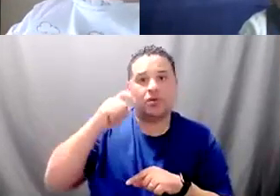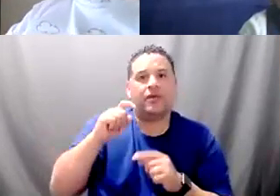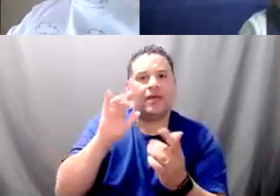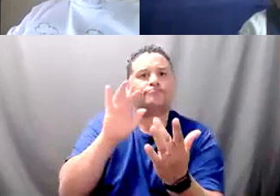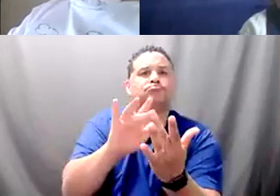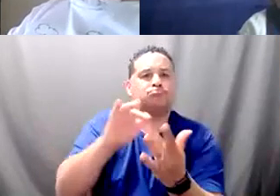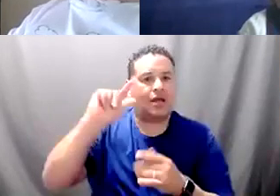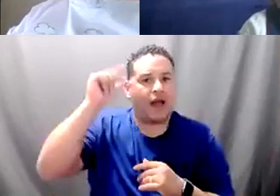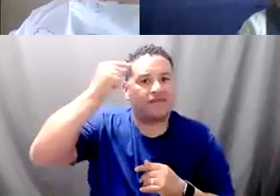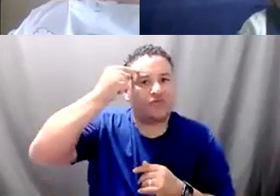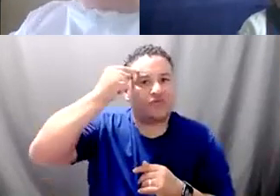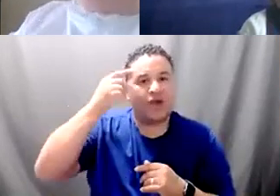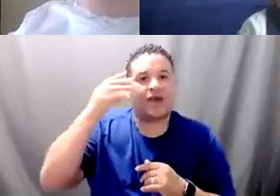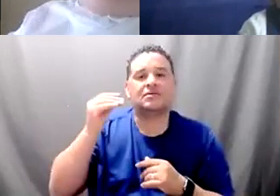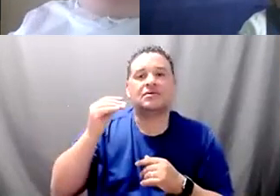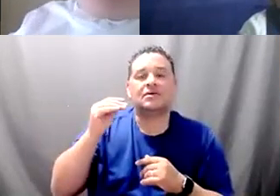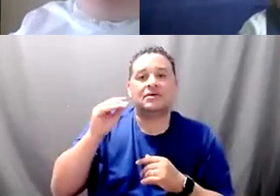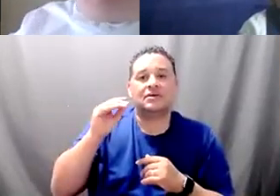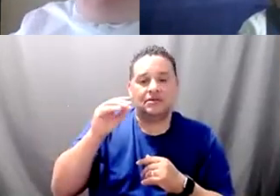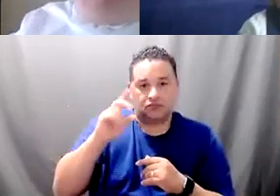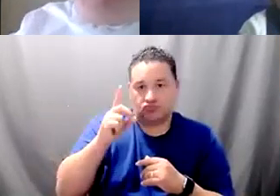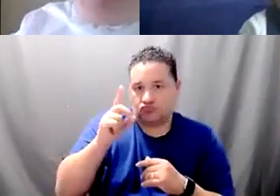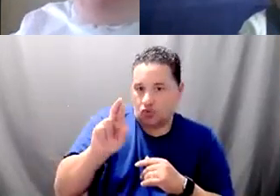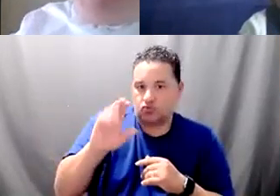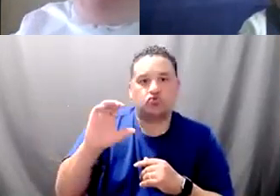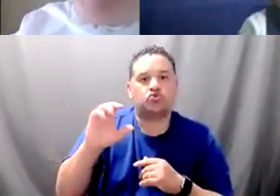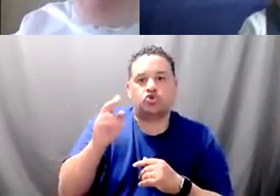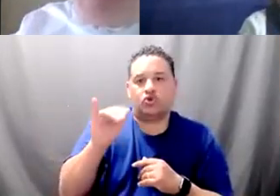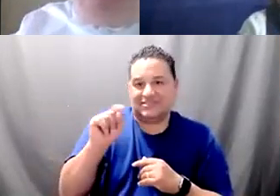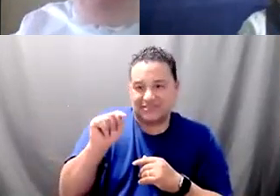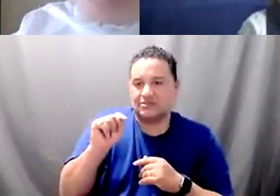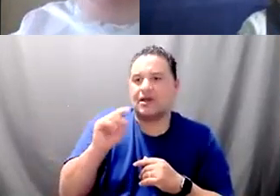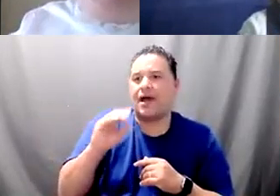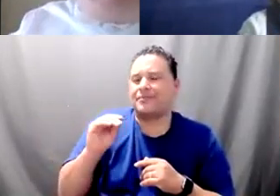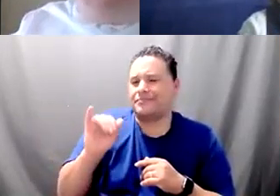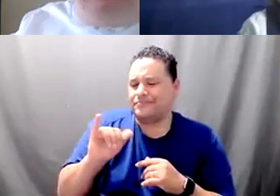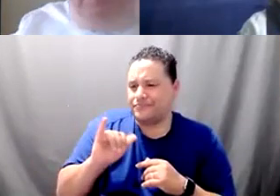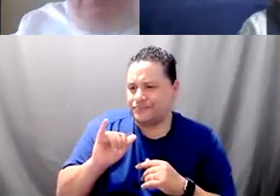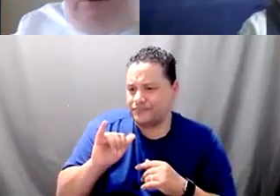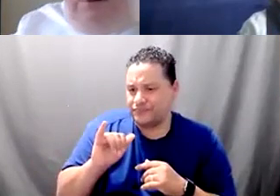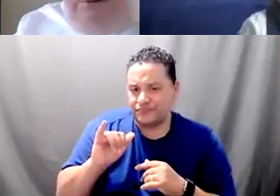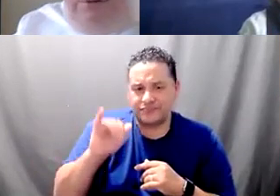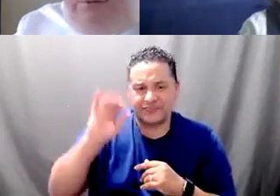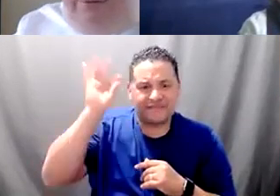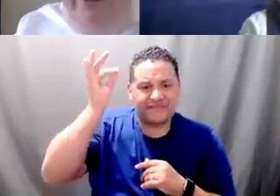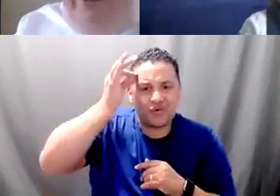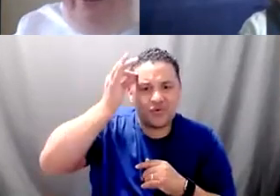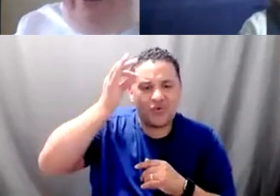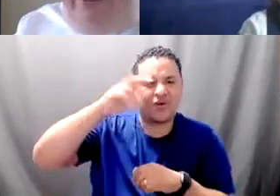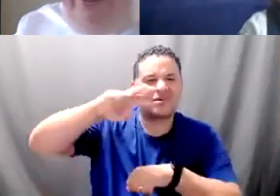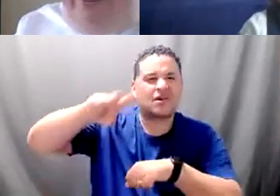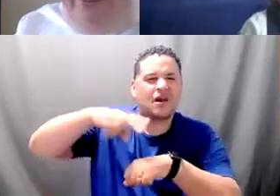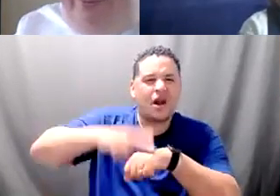the governor and to Dr. Chris, as well as along with the